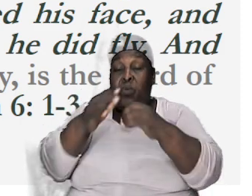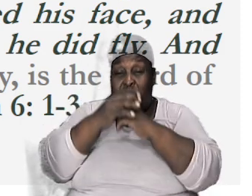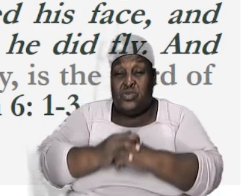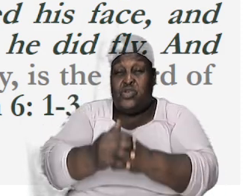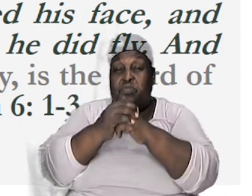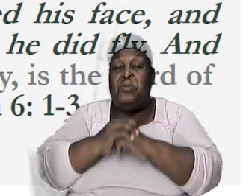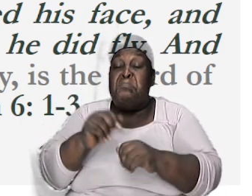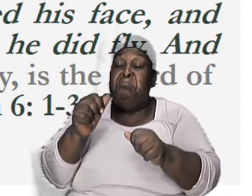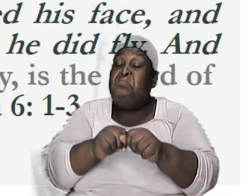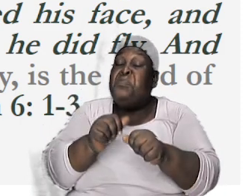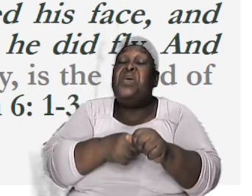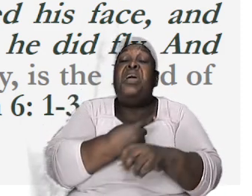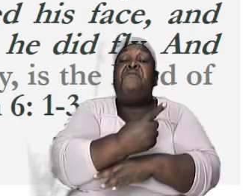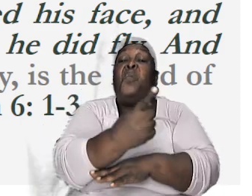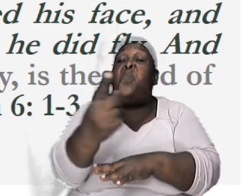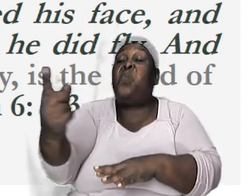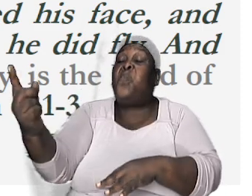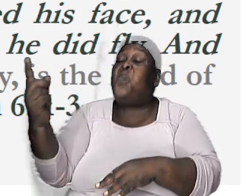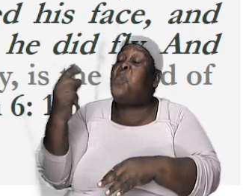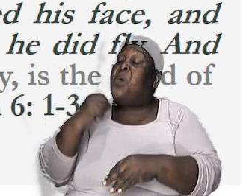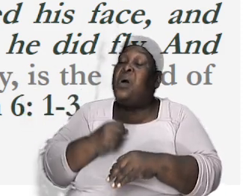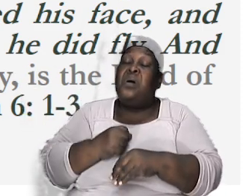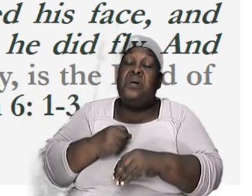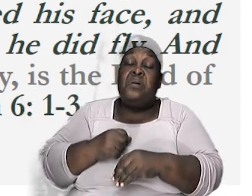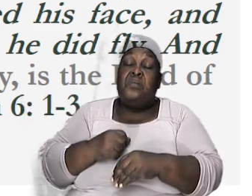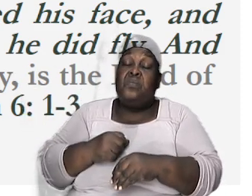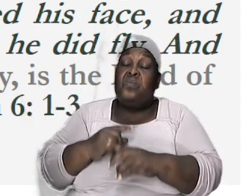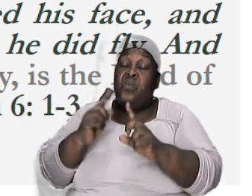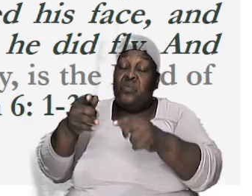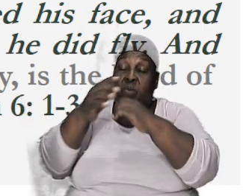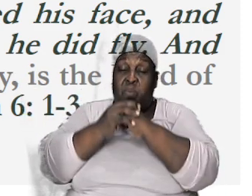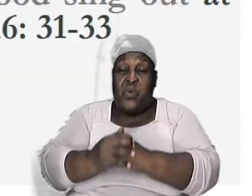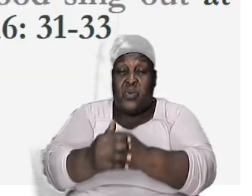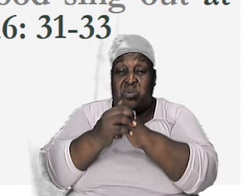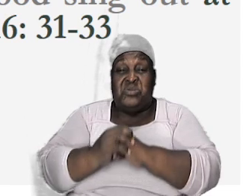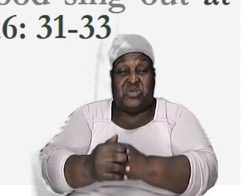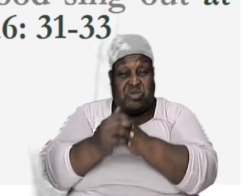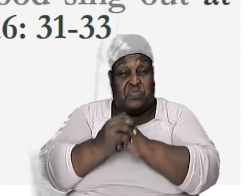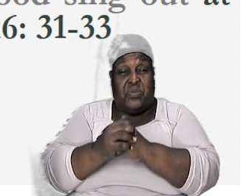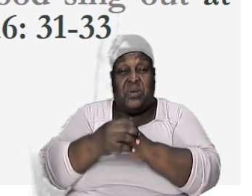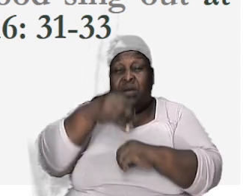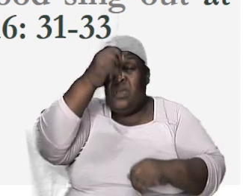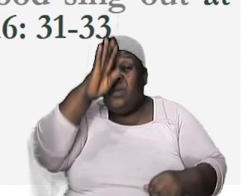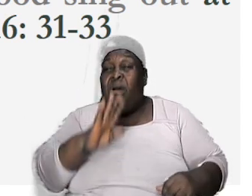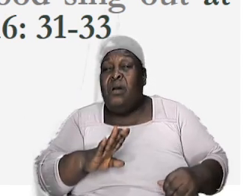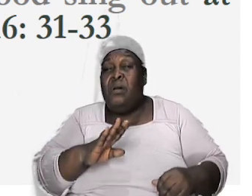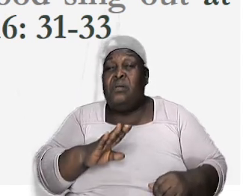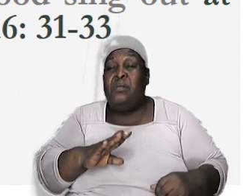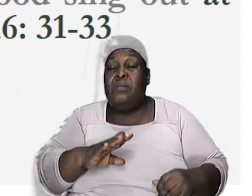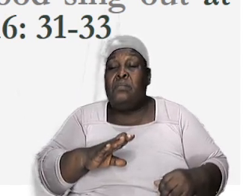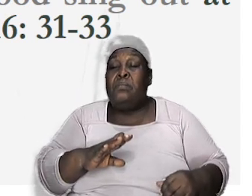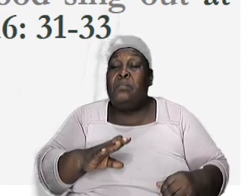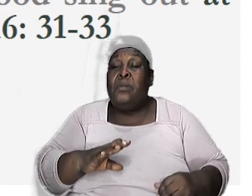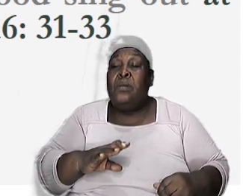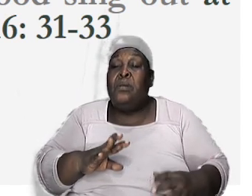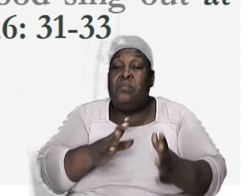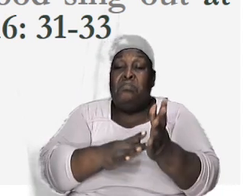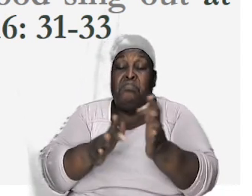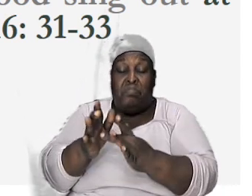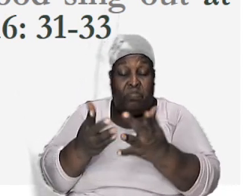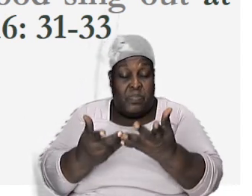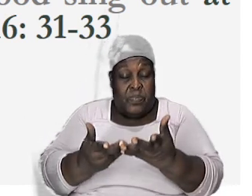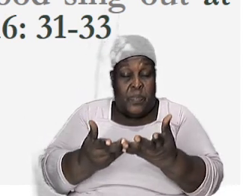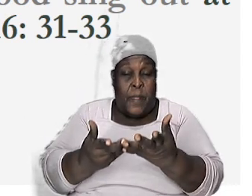going to worship him. So worship is done by all, and I say all of God's creation. So the Bible says in